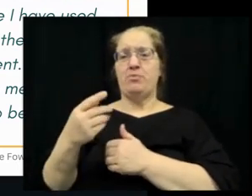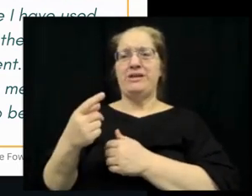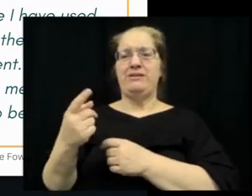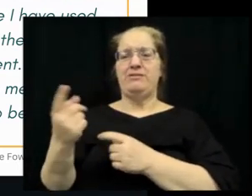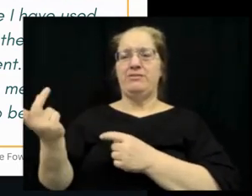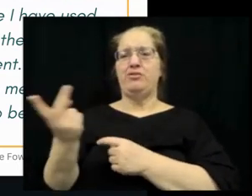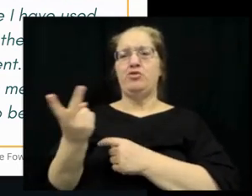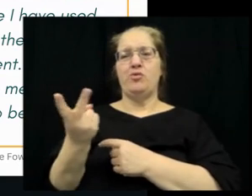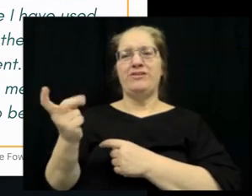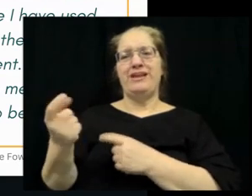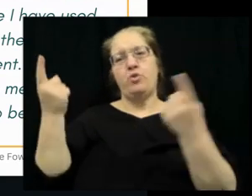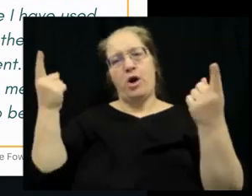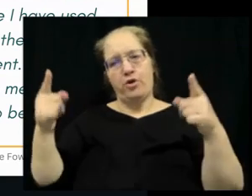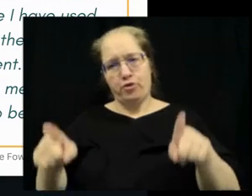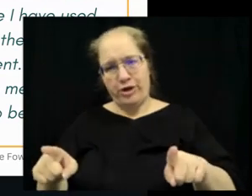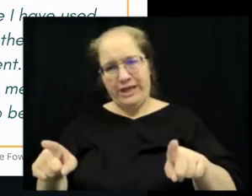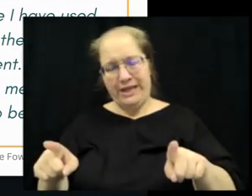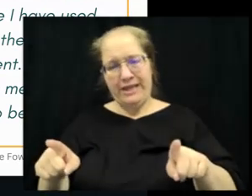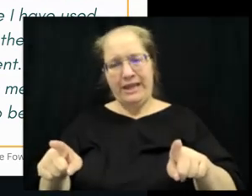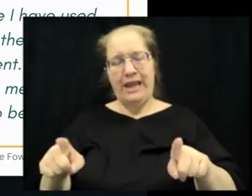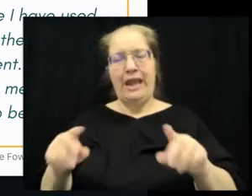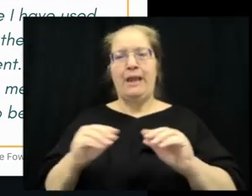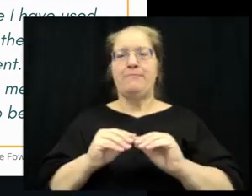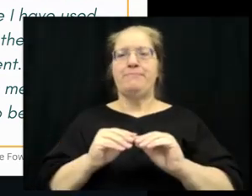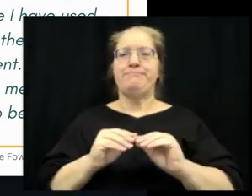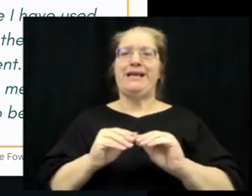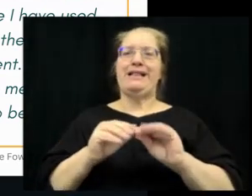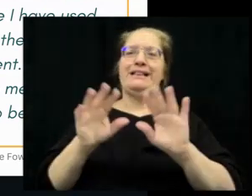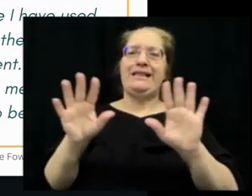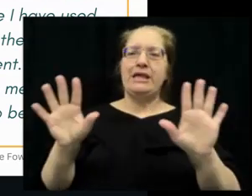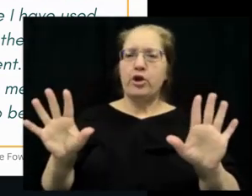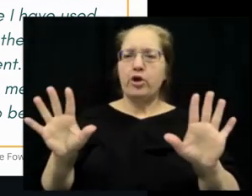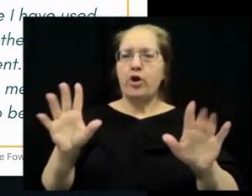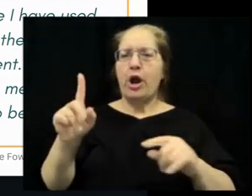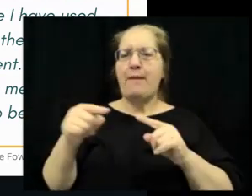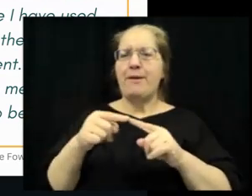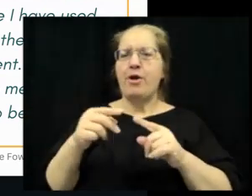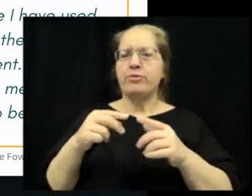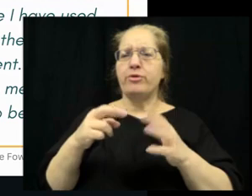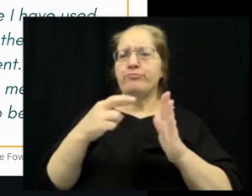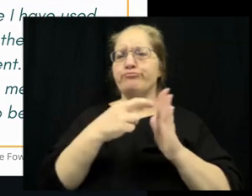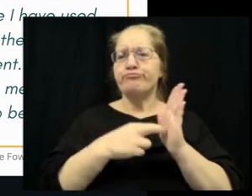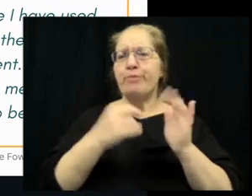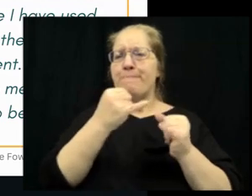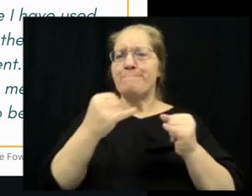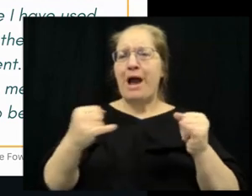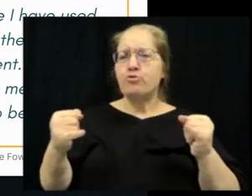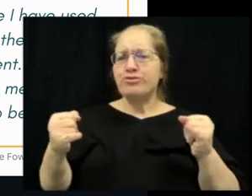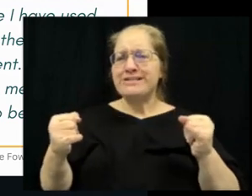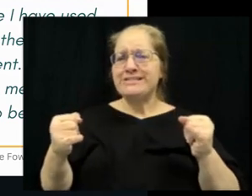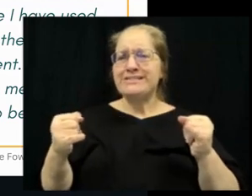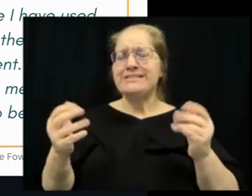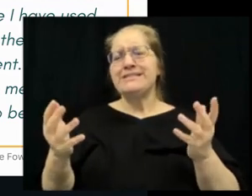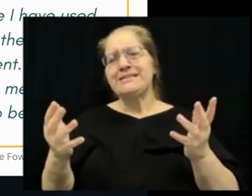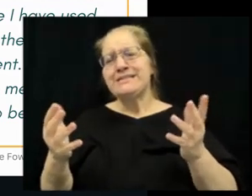page and getting clear about what our boundaries were going to be for our daughter. And the